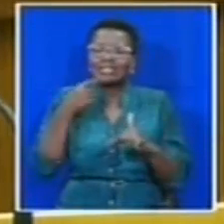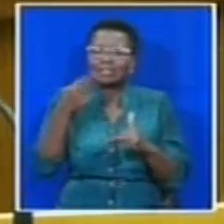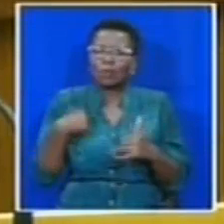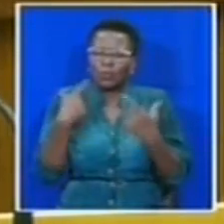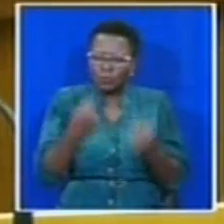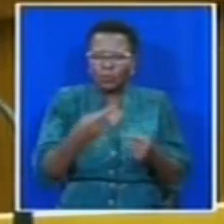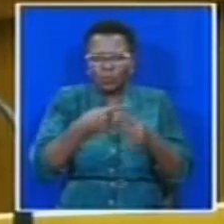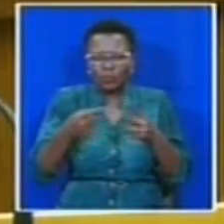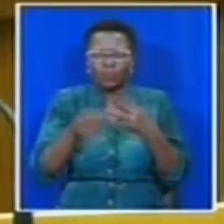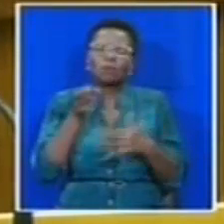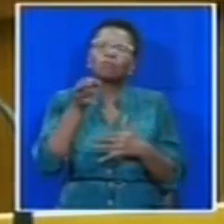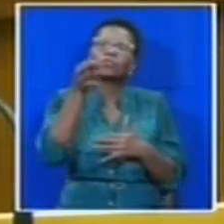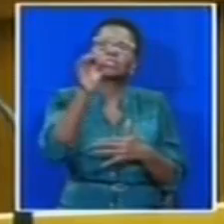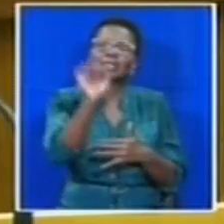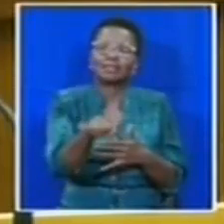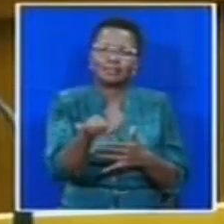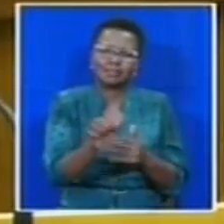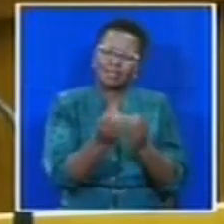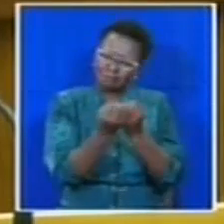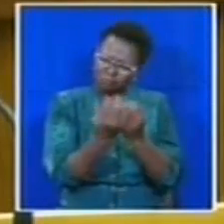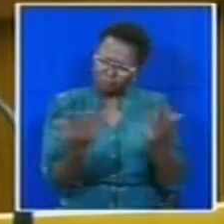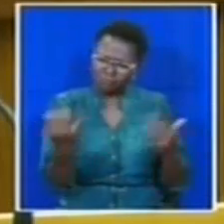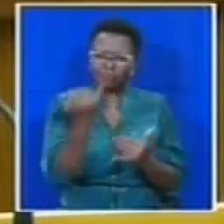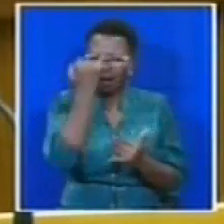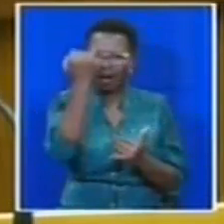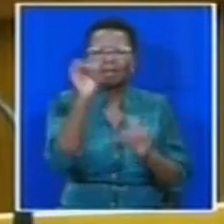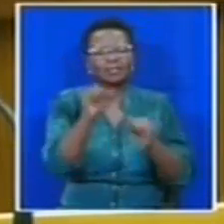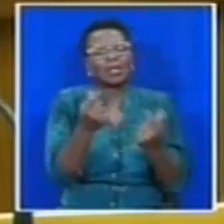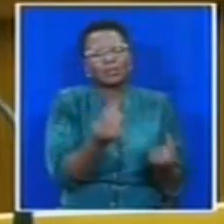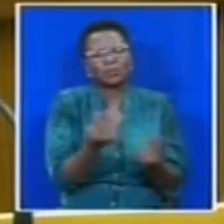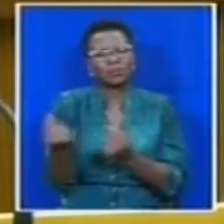hands. There are various initiatives that we could build on. I'll list a few.